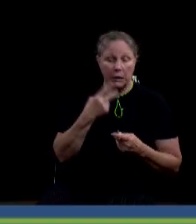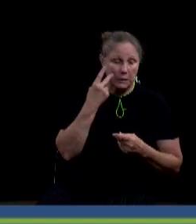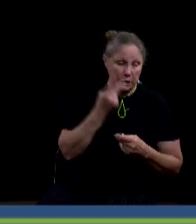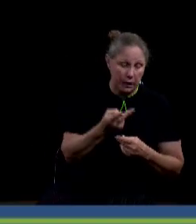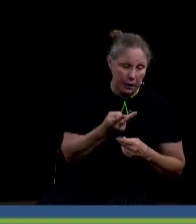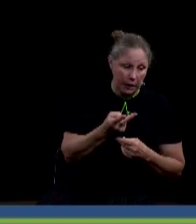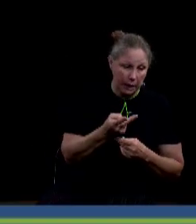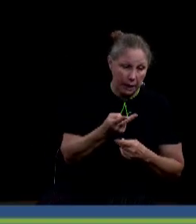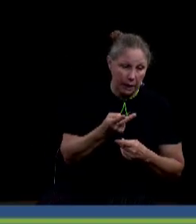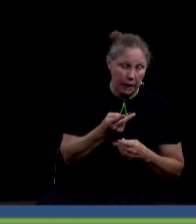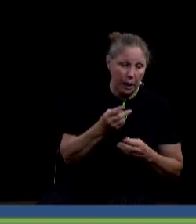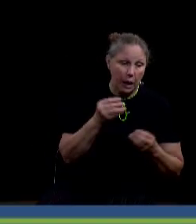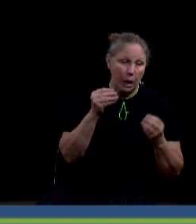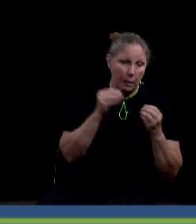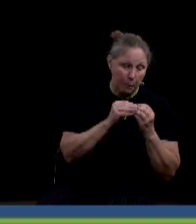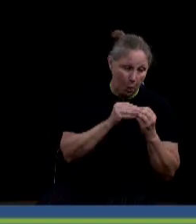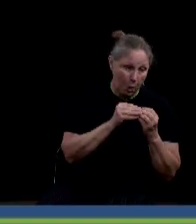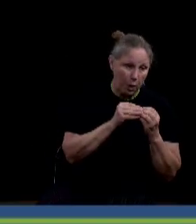we're testing more.